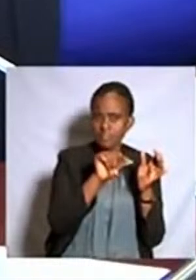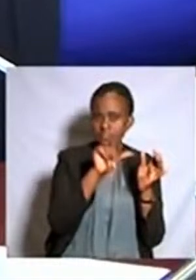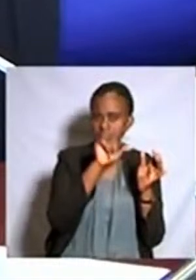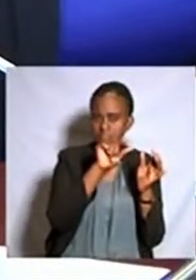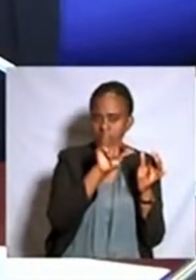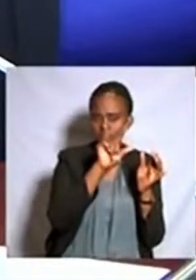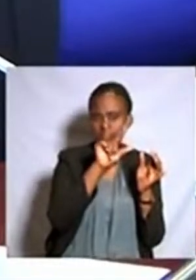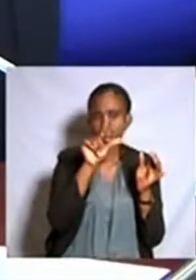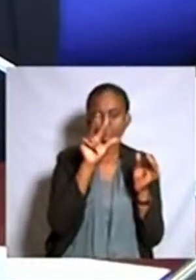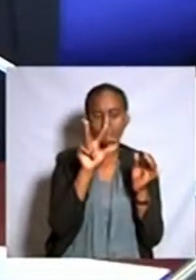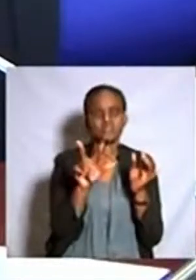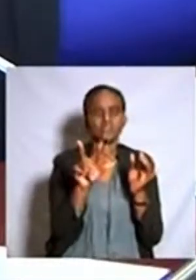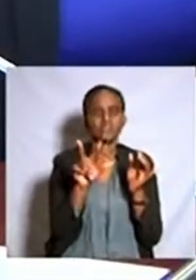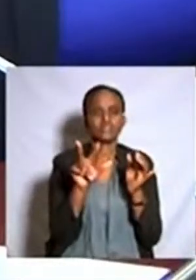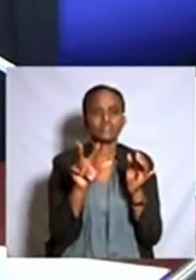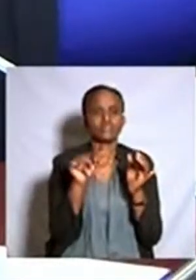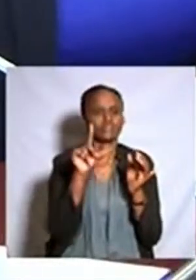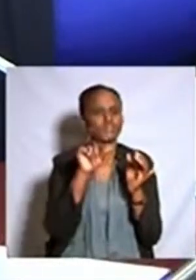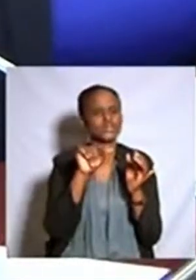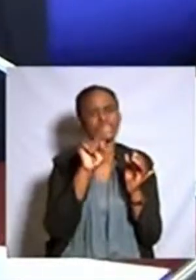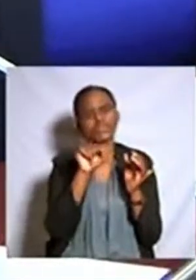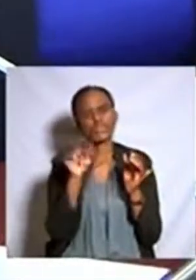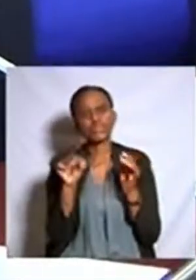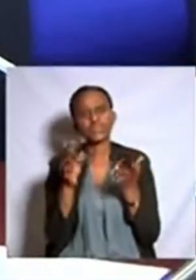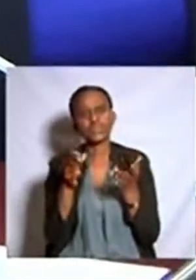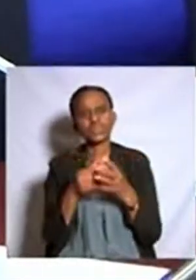2023, is it 2022?